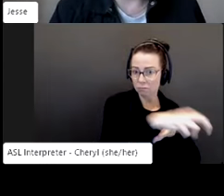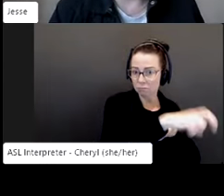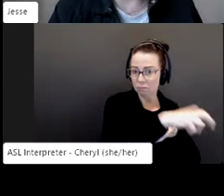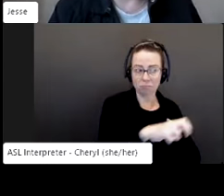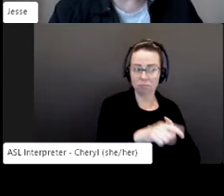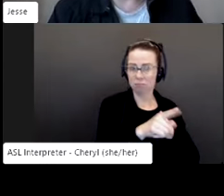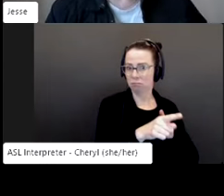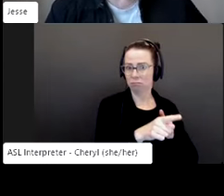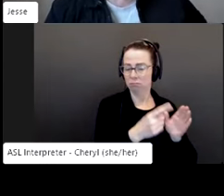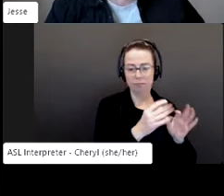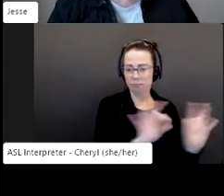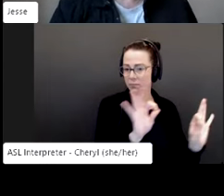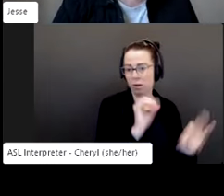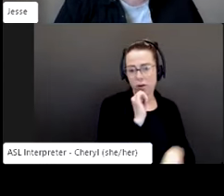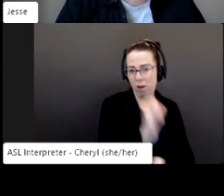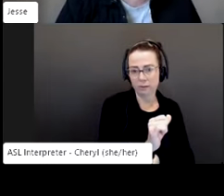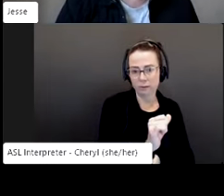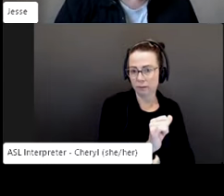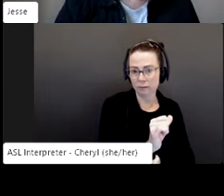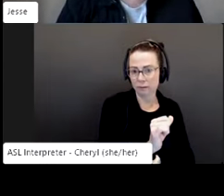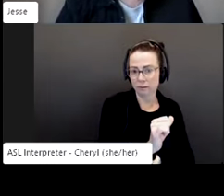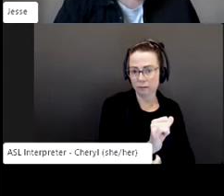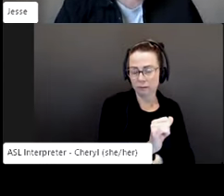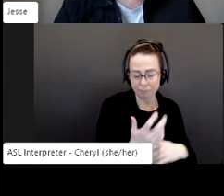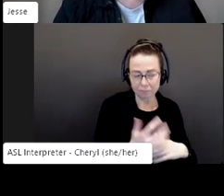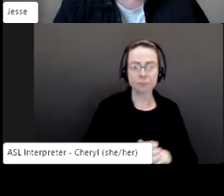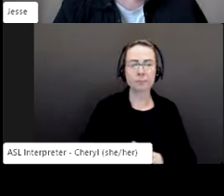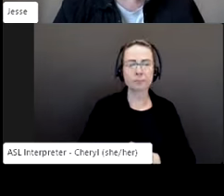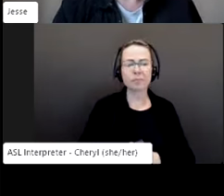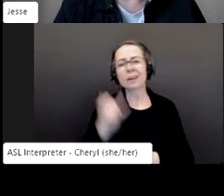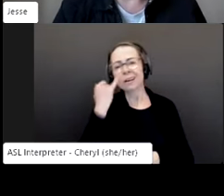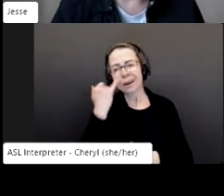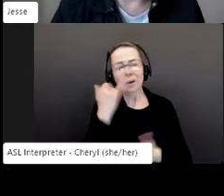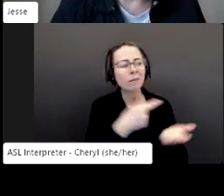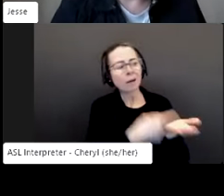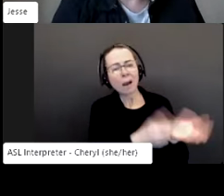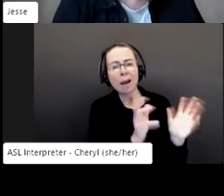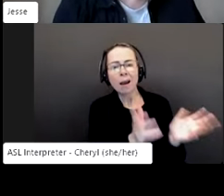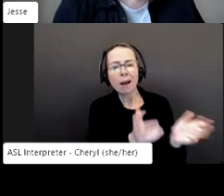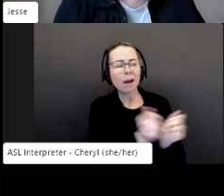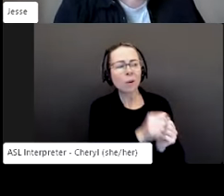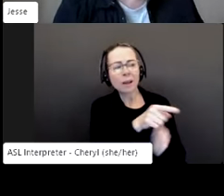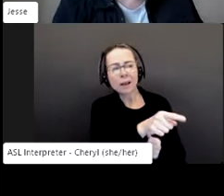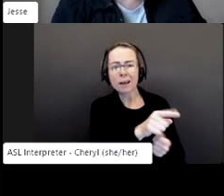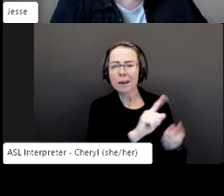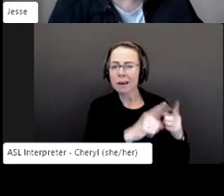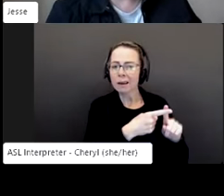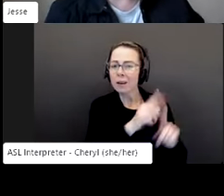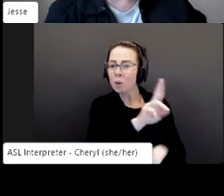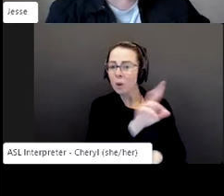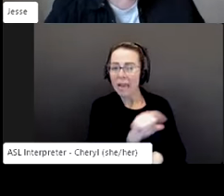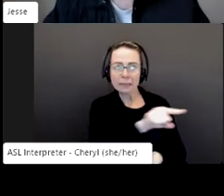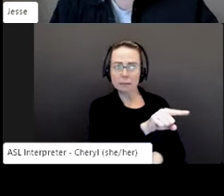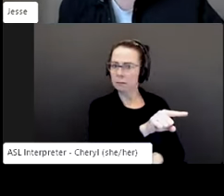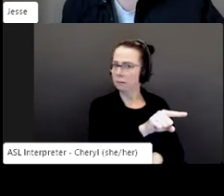sending money in the US, they can't rely on some one thing like Interact as a service from banks,